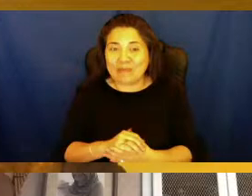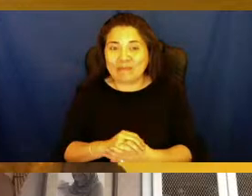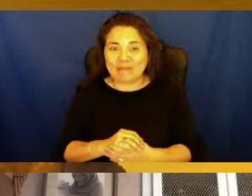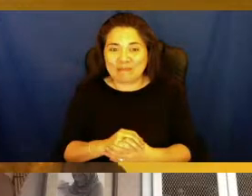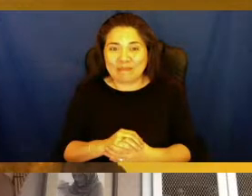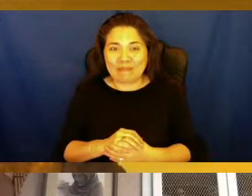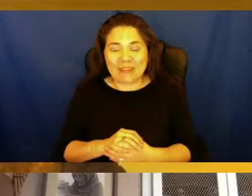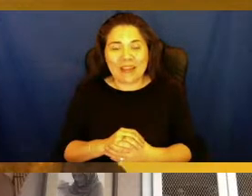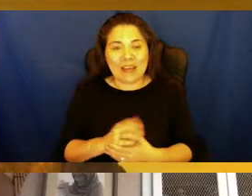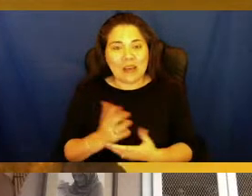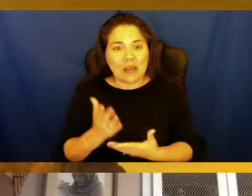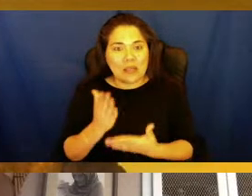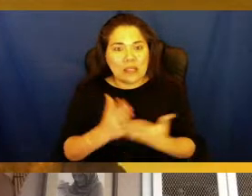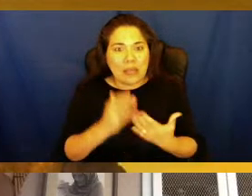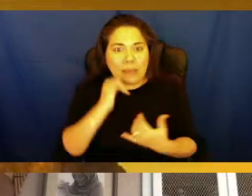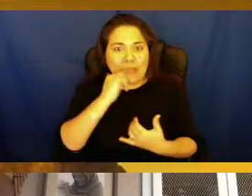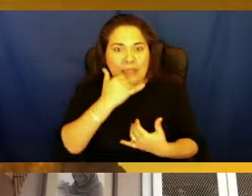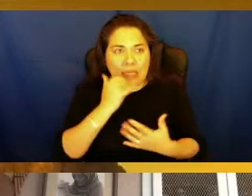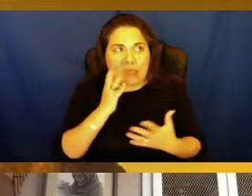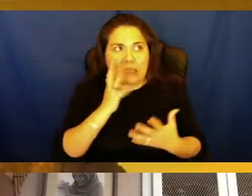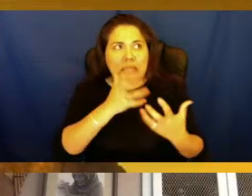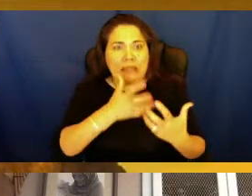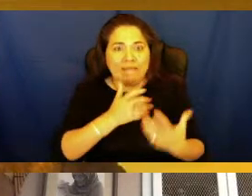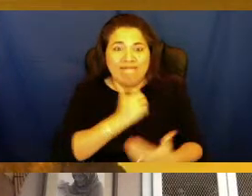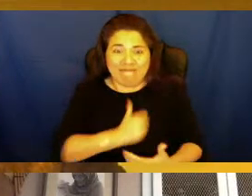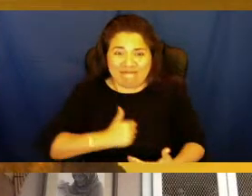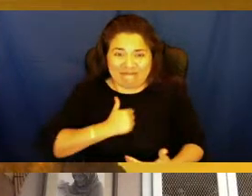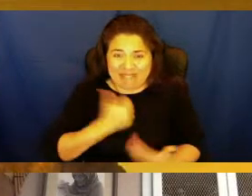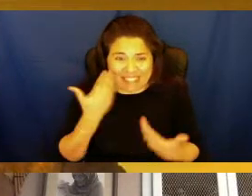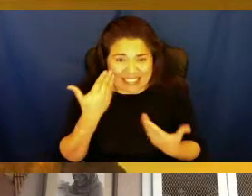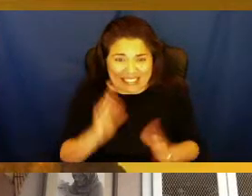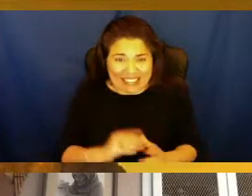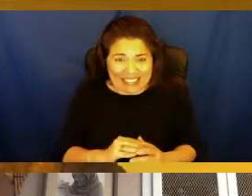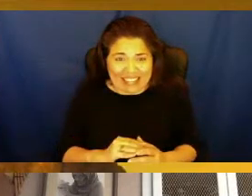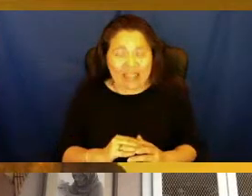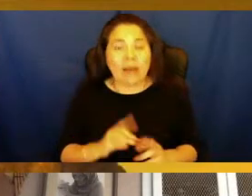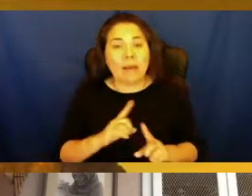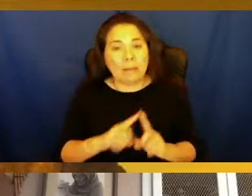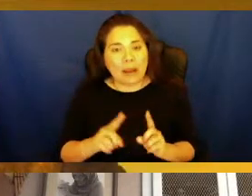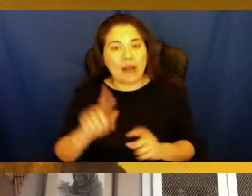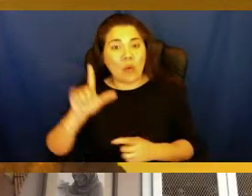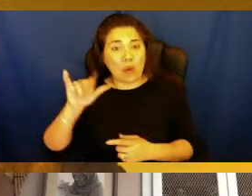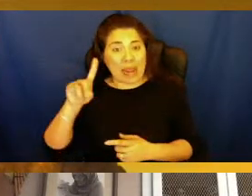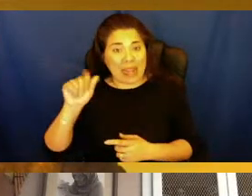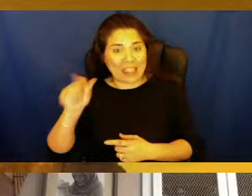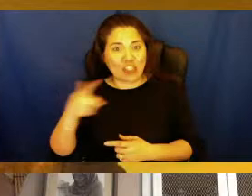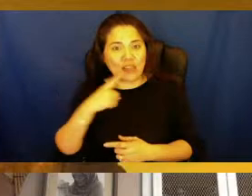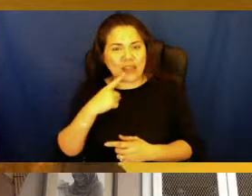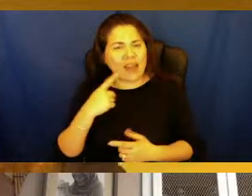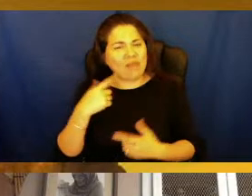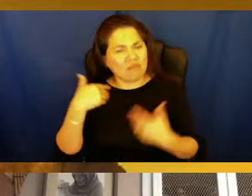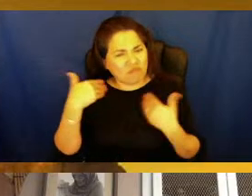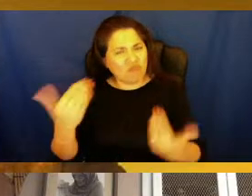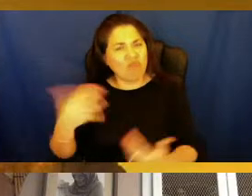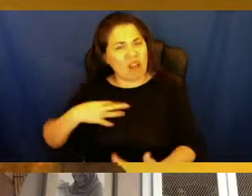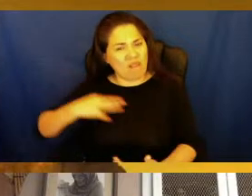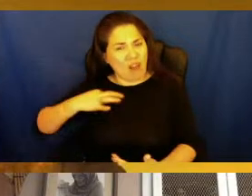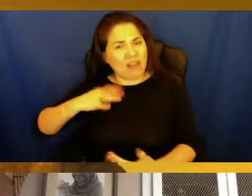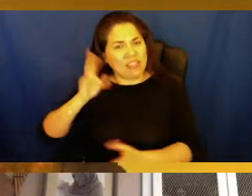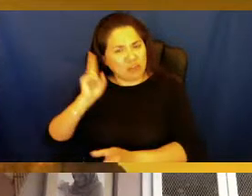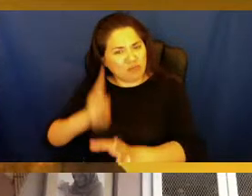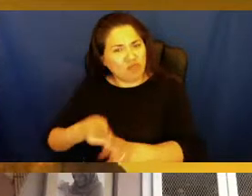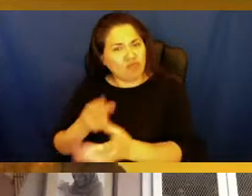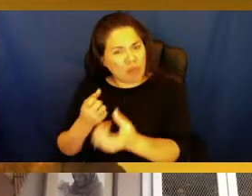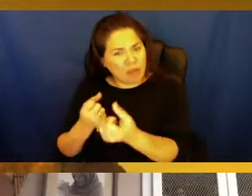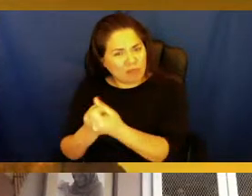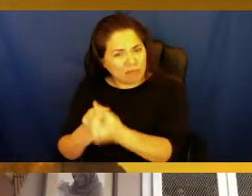That the mistakes are made, and but I think, like Linda said, just helping out, and then also